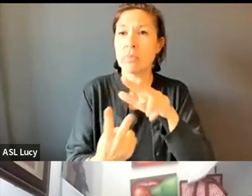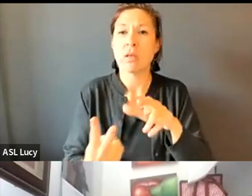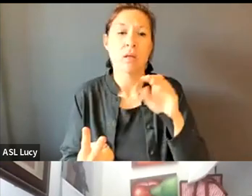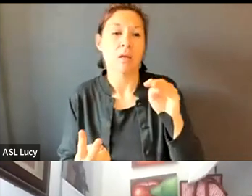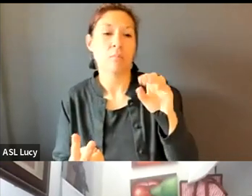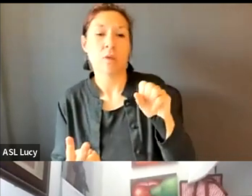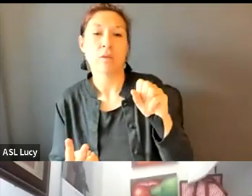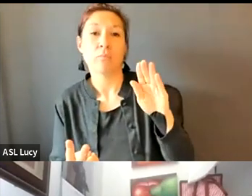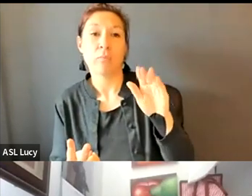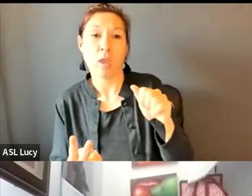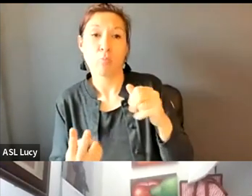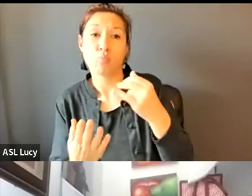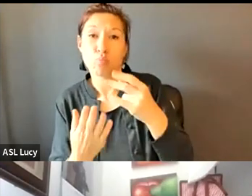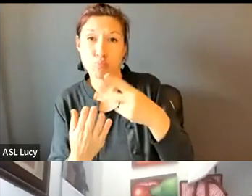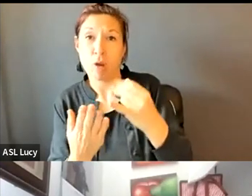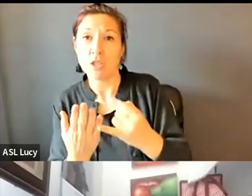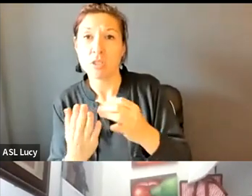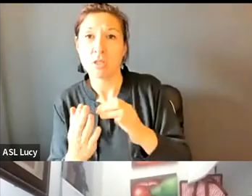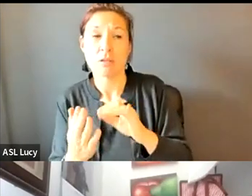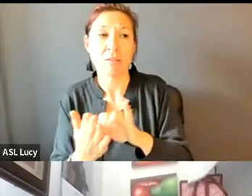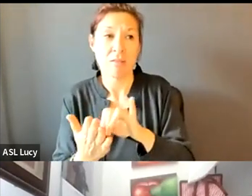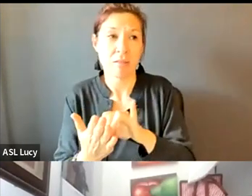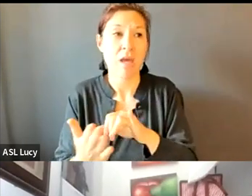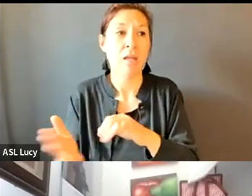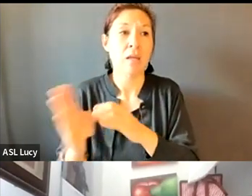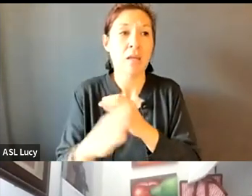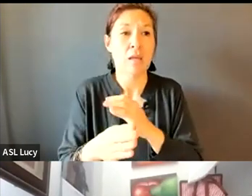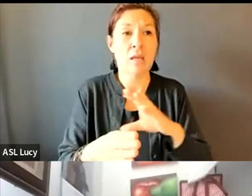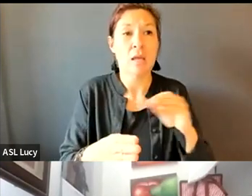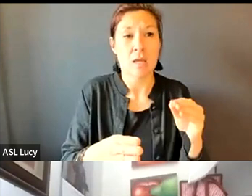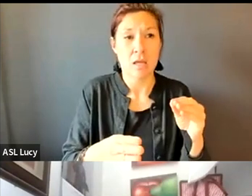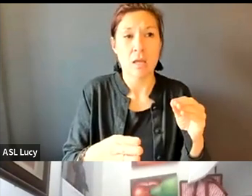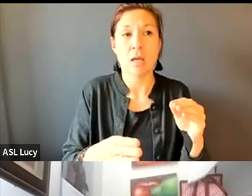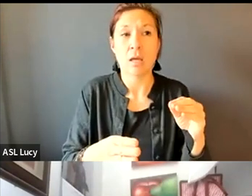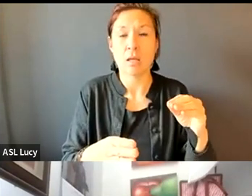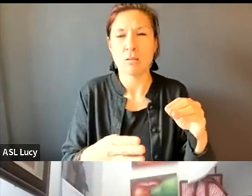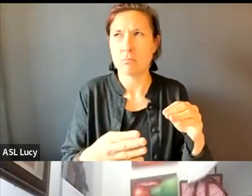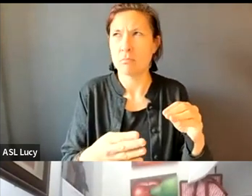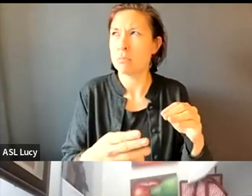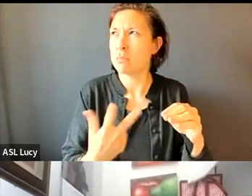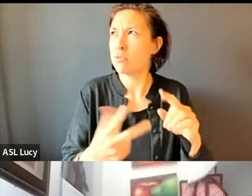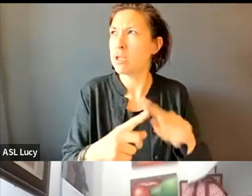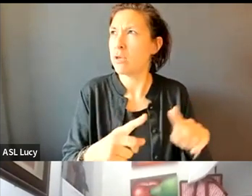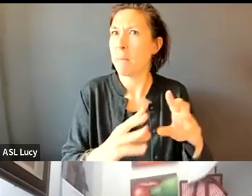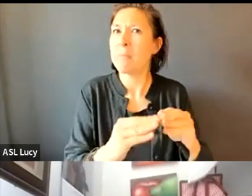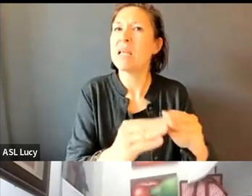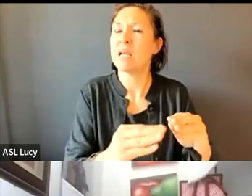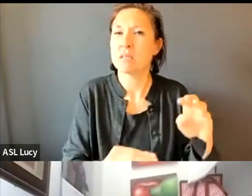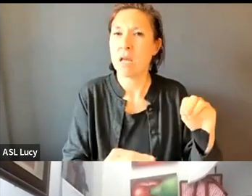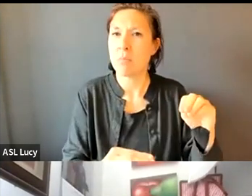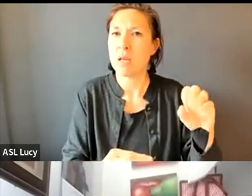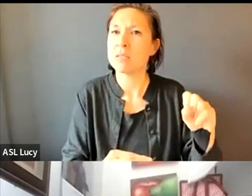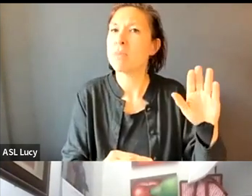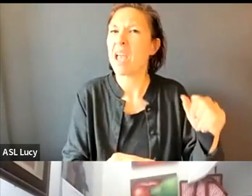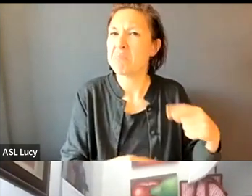and um I think you know we've had three different meetings with msba over the course the last several weeks to be